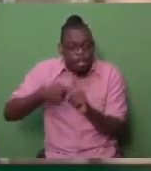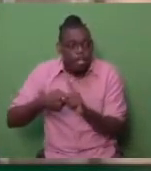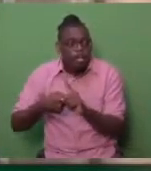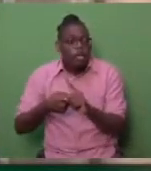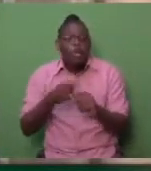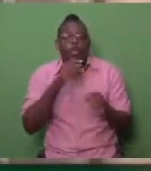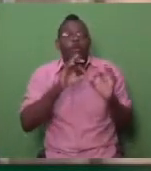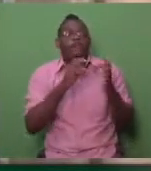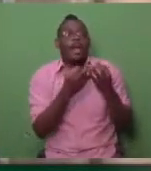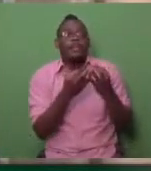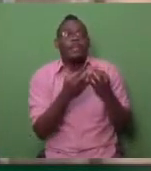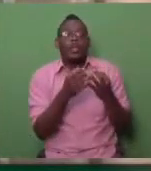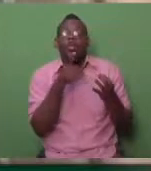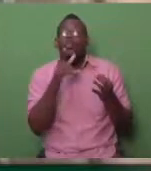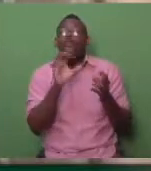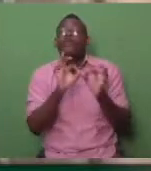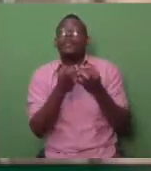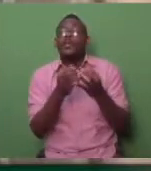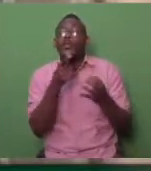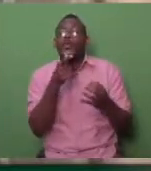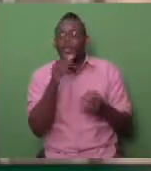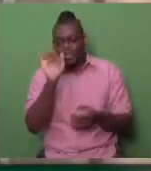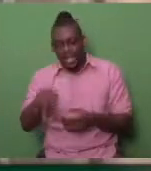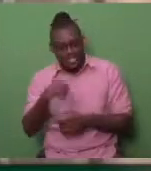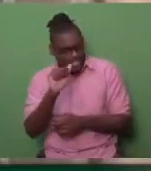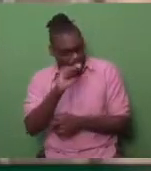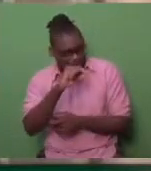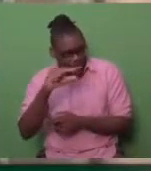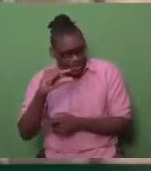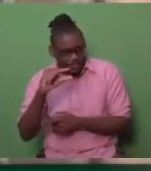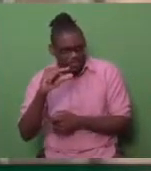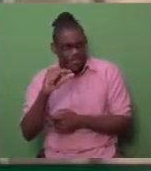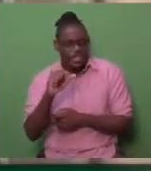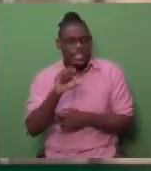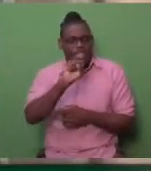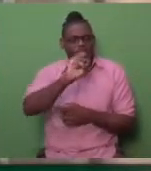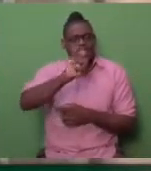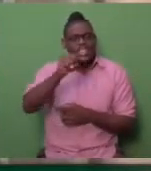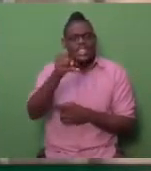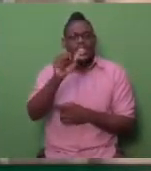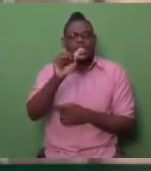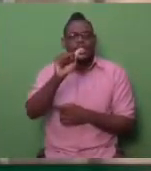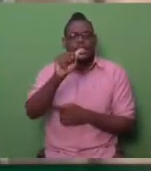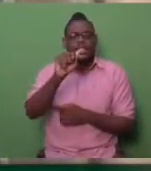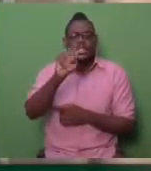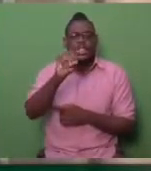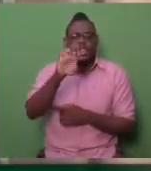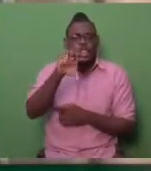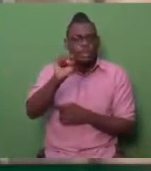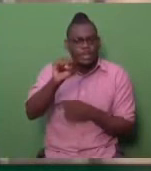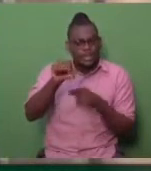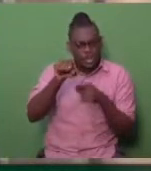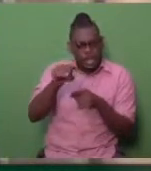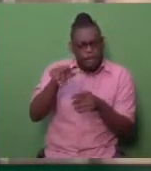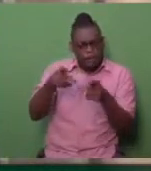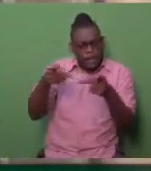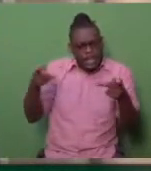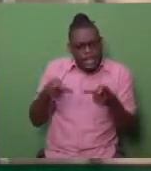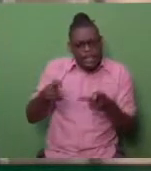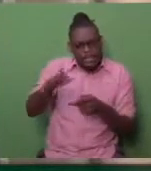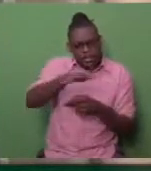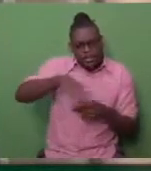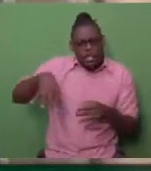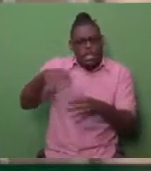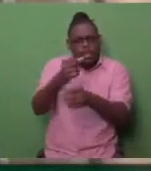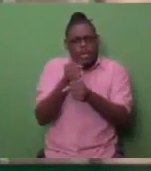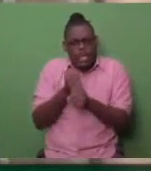James, you cannot get your certificate of character to get a, to put with your job application. You call and they have no vehicles to respond